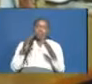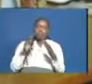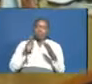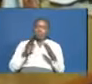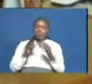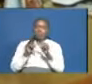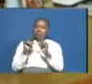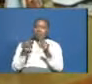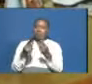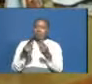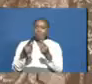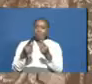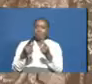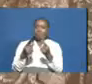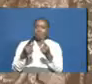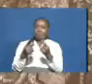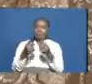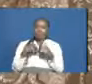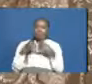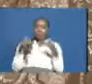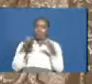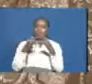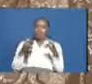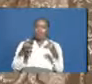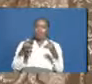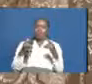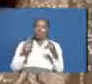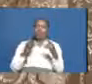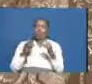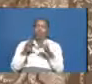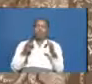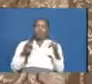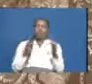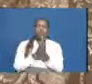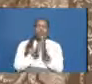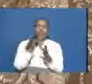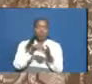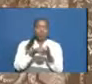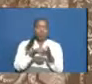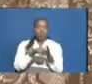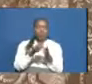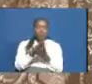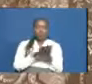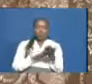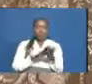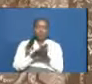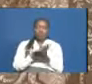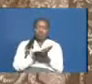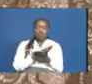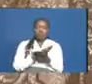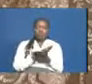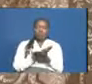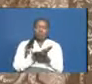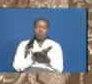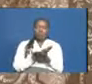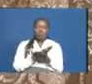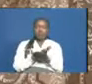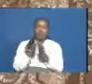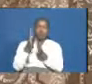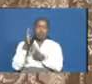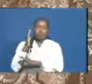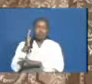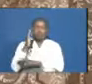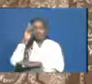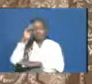It's where they can have a camp, a women camp within a base. For security